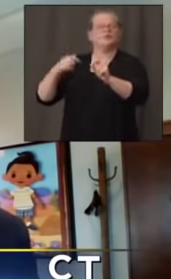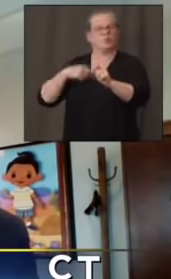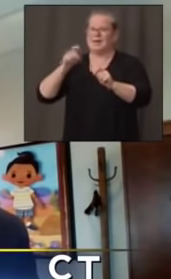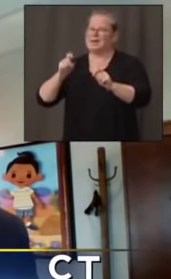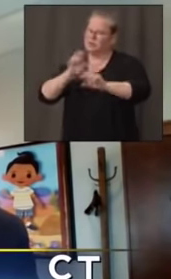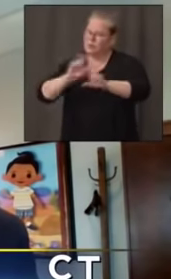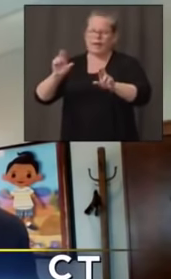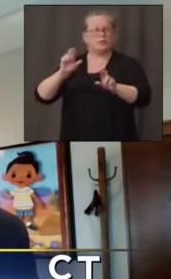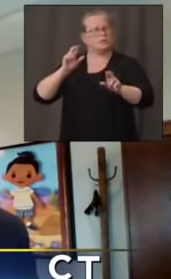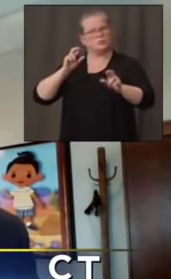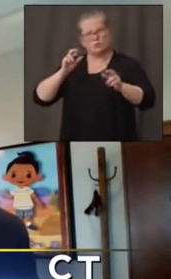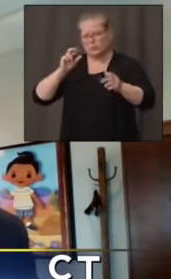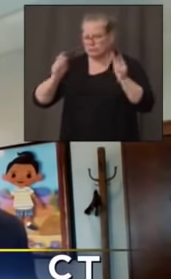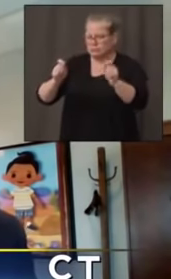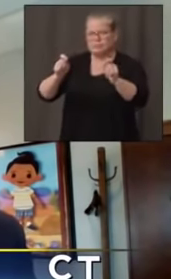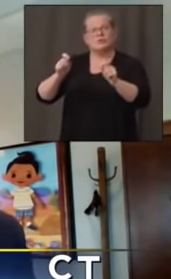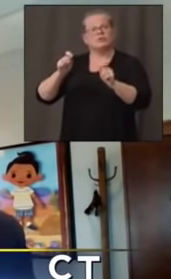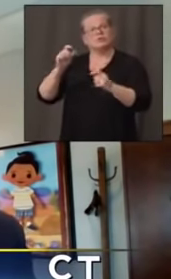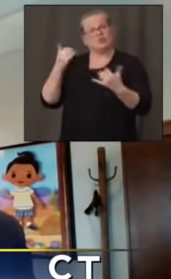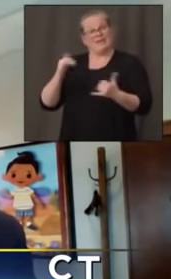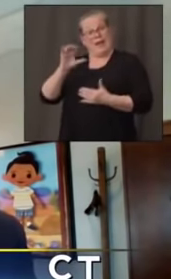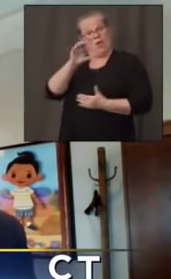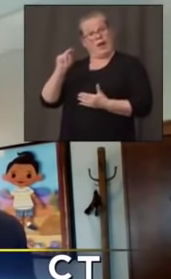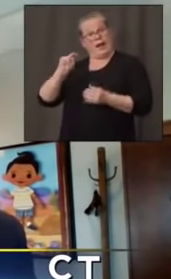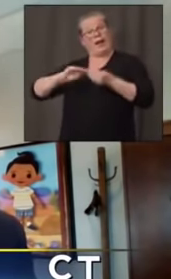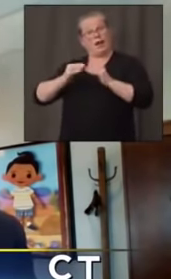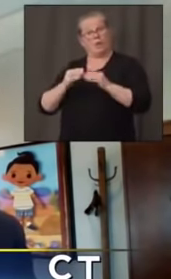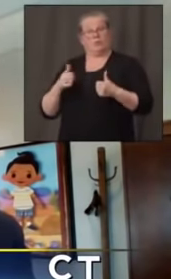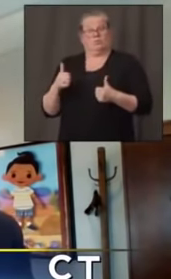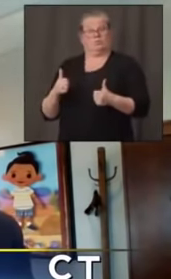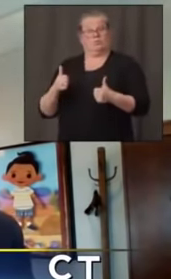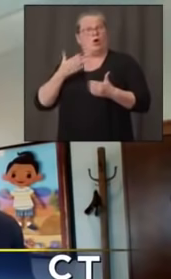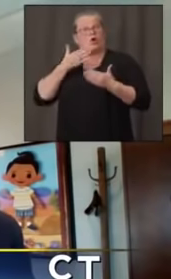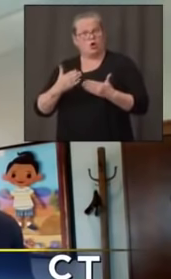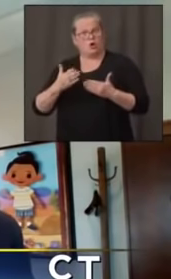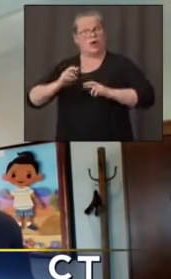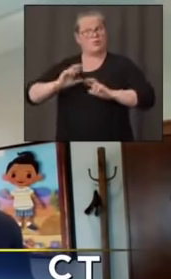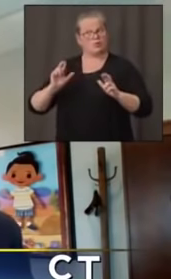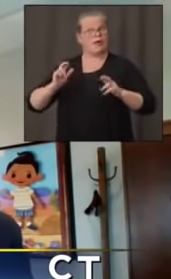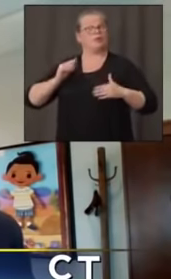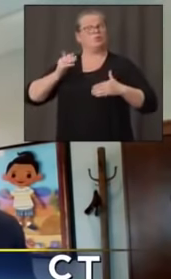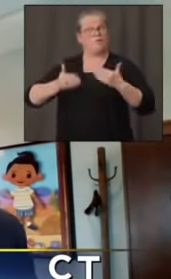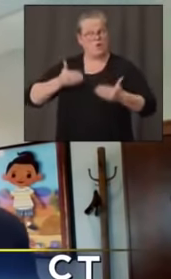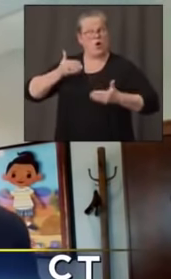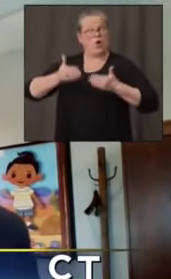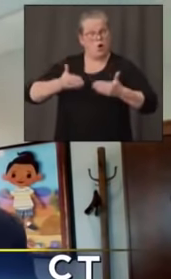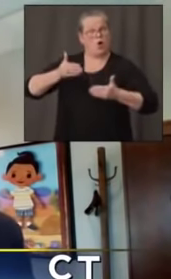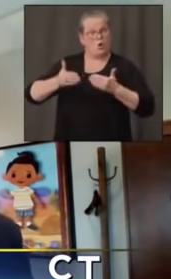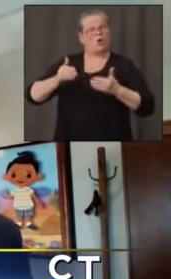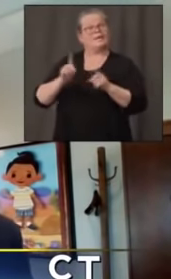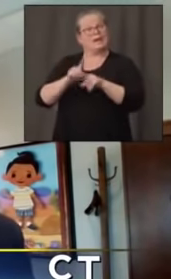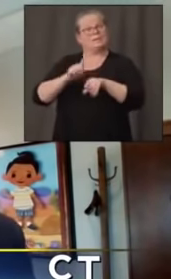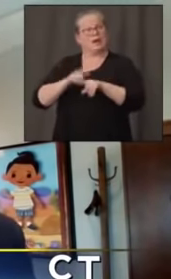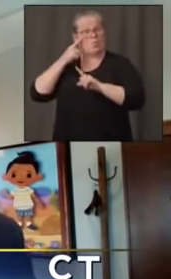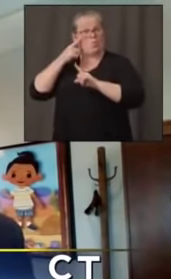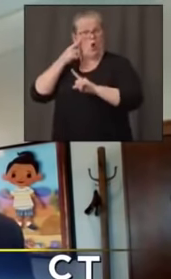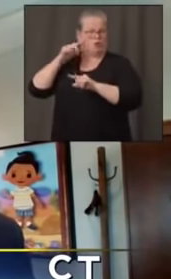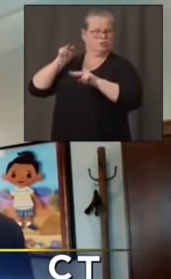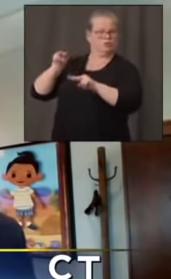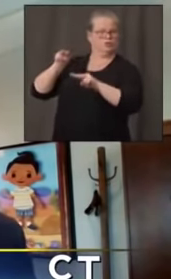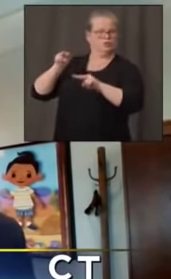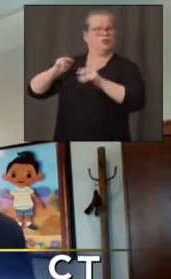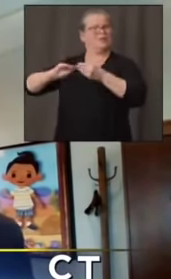continued success with Connecticut's rates, but we're prepared to move as the data suggests we need to move. And final